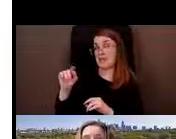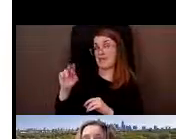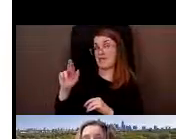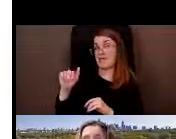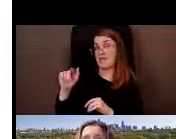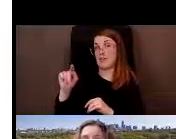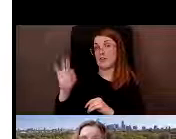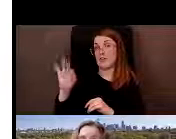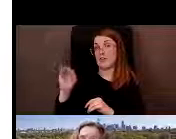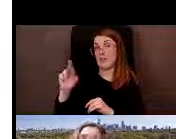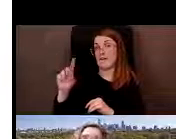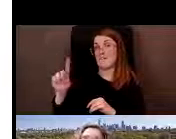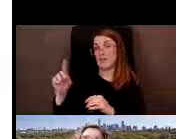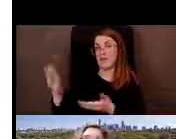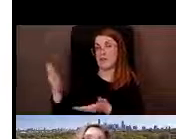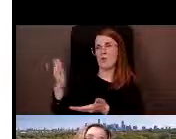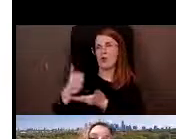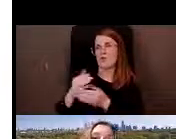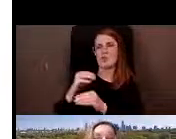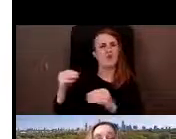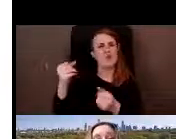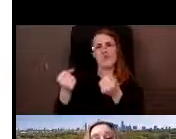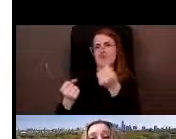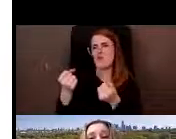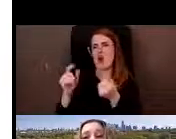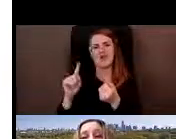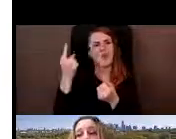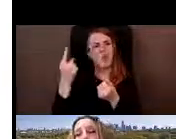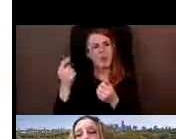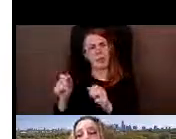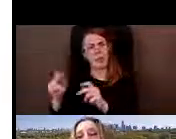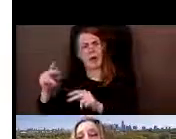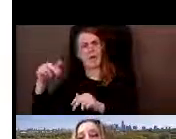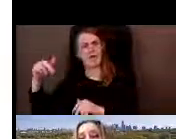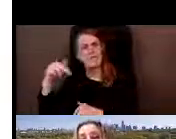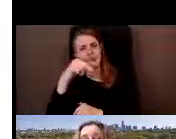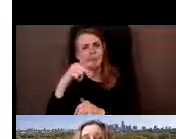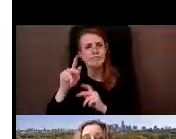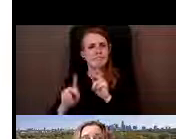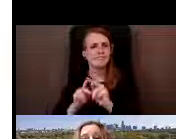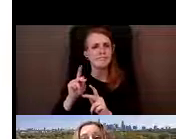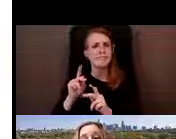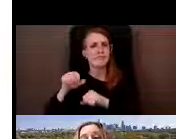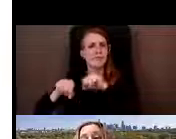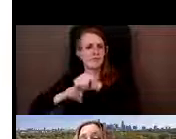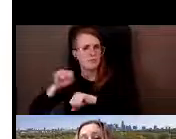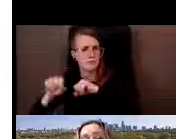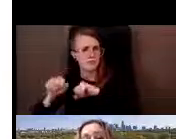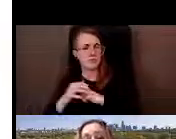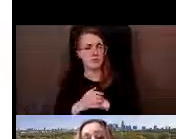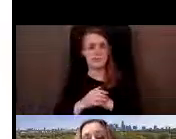for bikes and pedestrians only. And then I'm not sure, I need more time to study the plan.